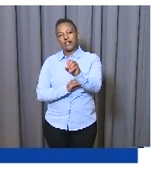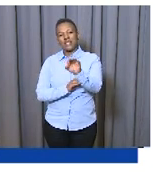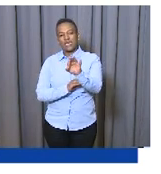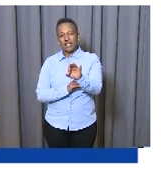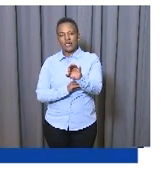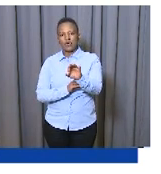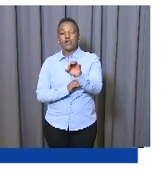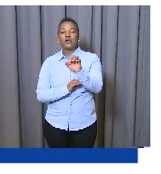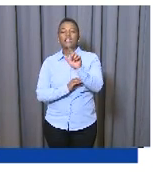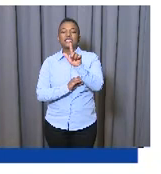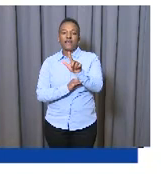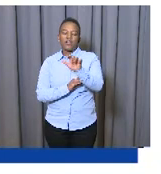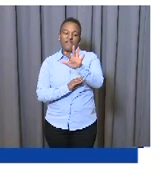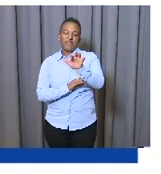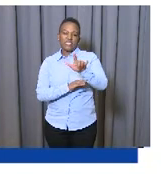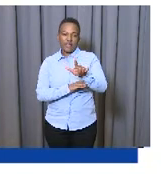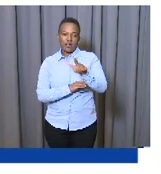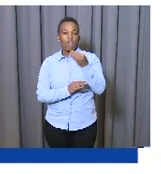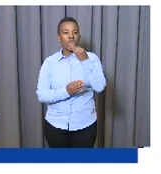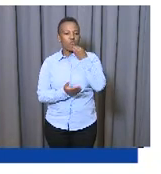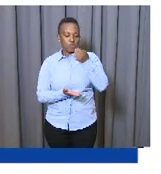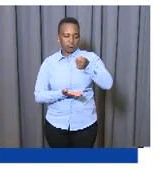103,767 food parcels